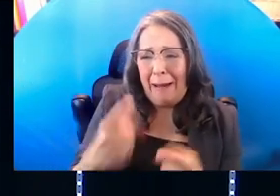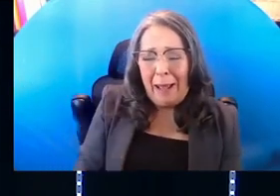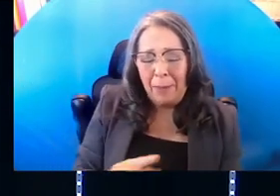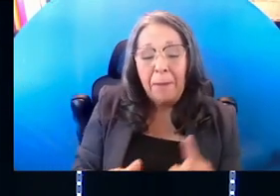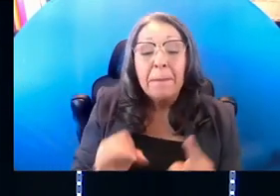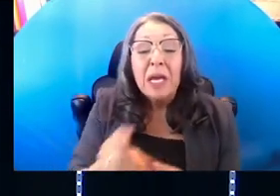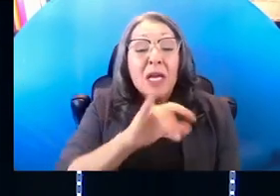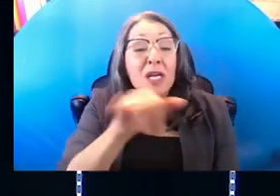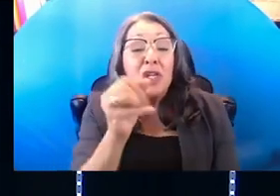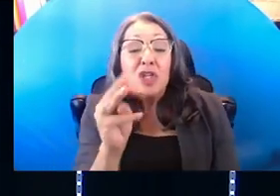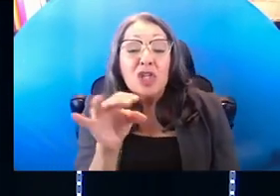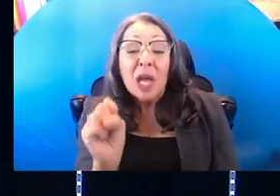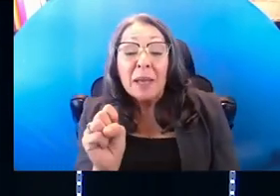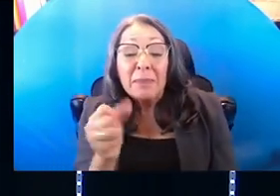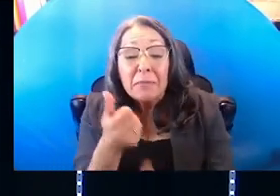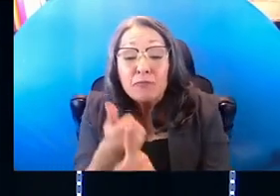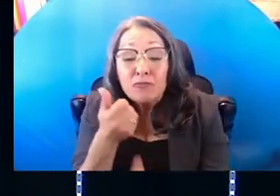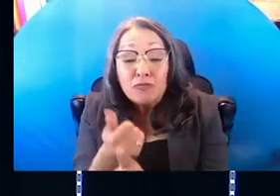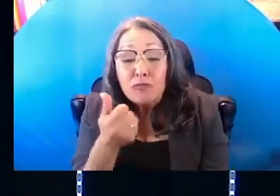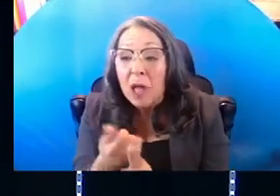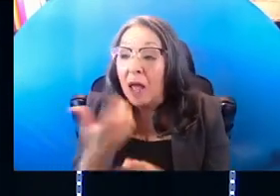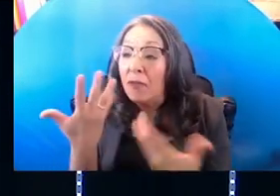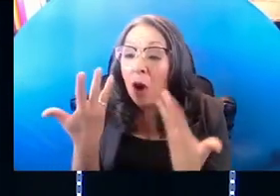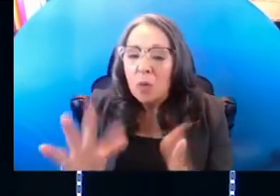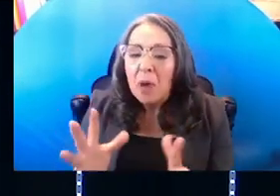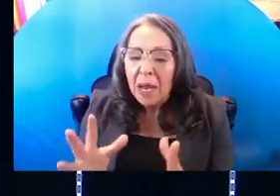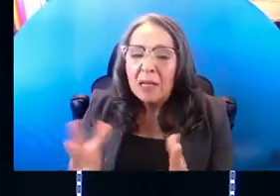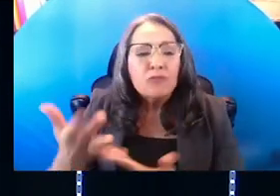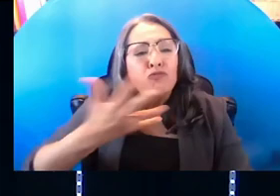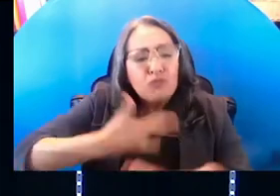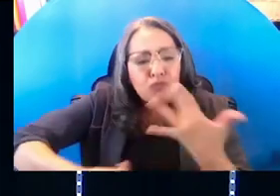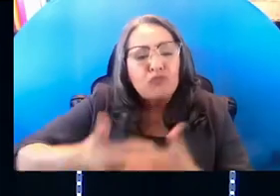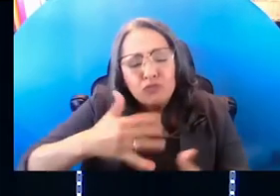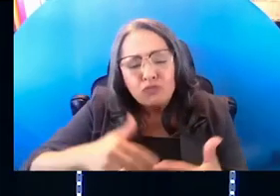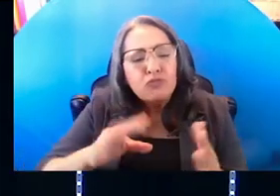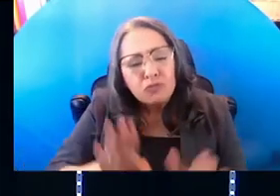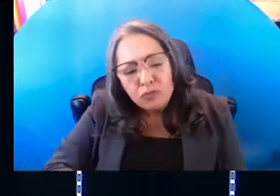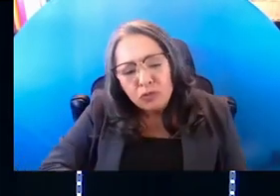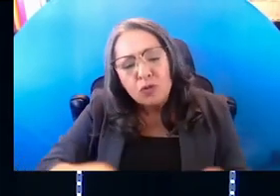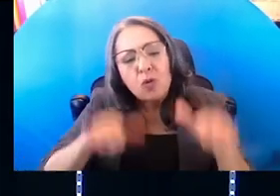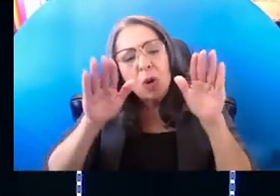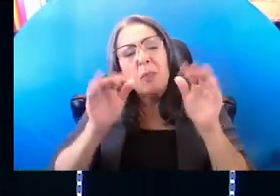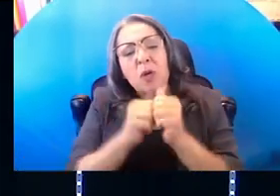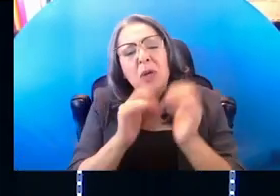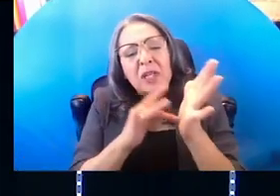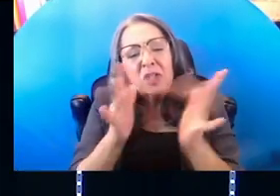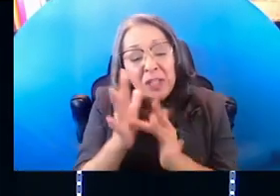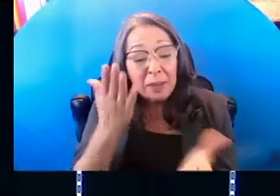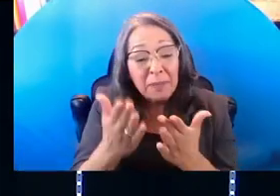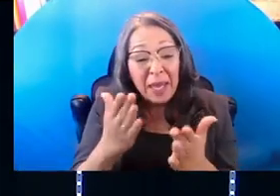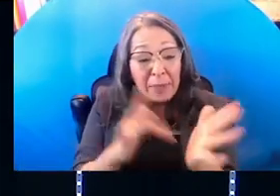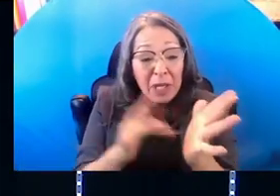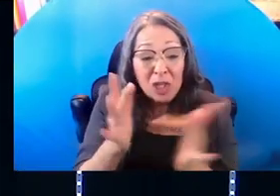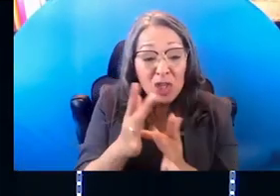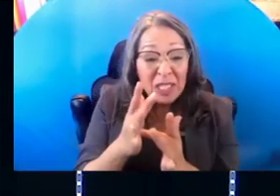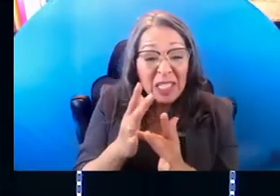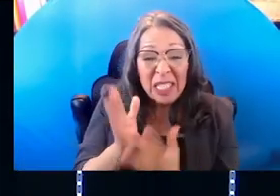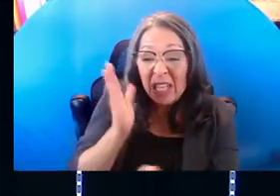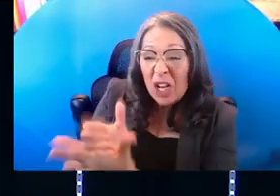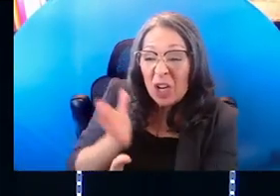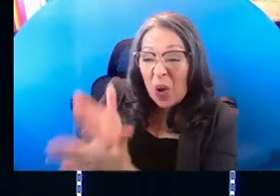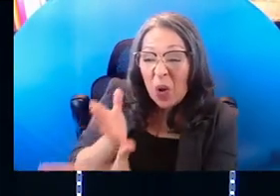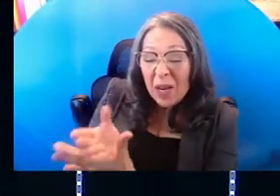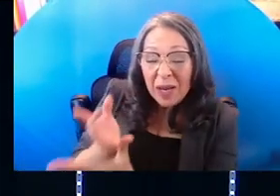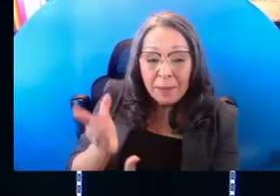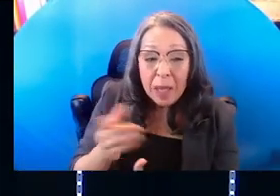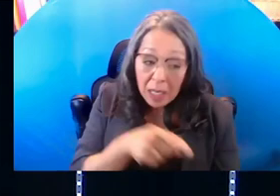who literally has been with Jesus, you know what I mean? And it's like, and got to see him grow up. It's like, maybe Jesus was kind of annoying. He's perfect, but maybe he got on James. You're